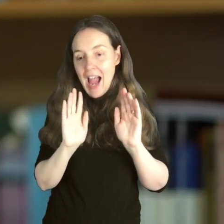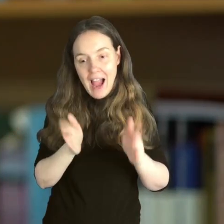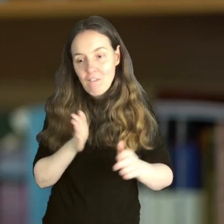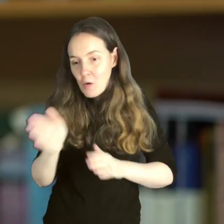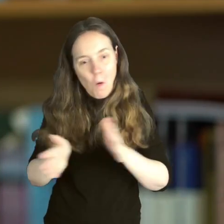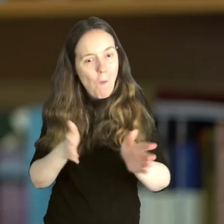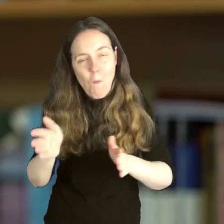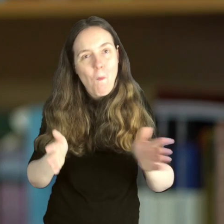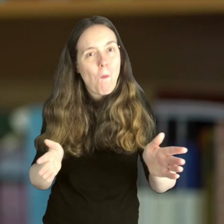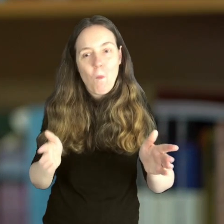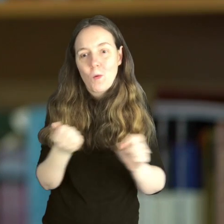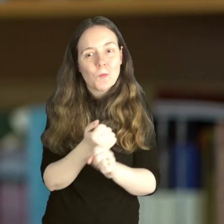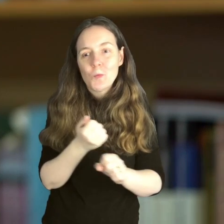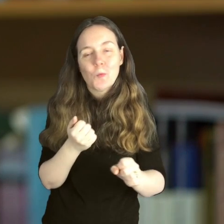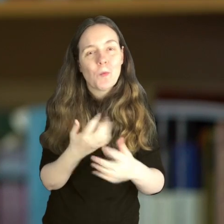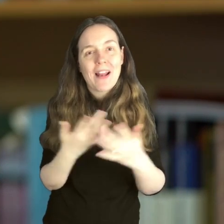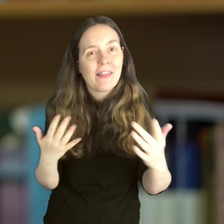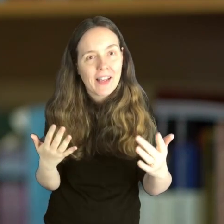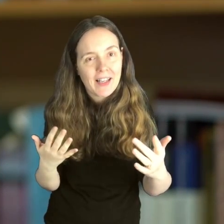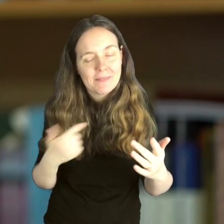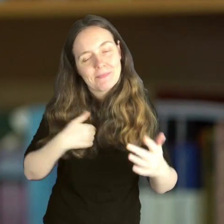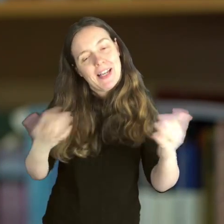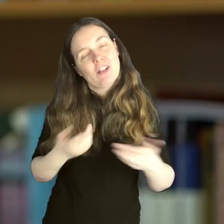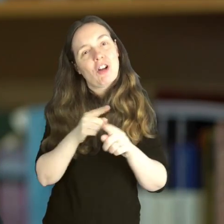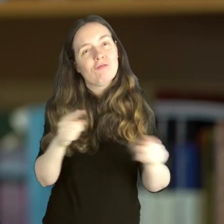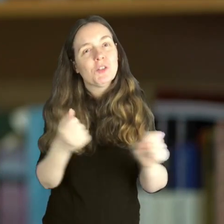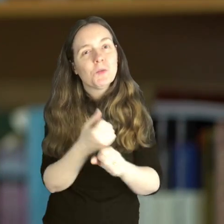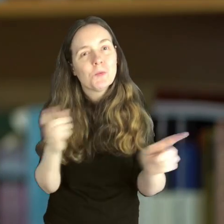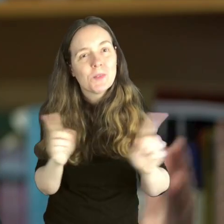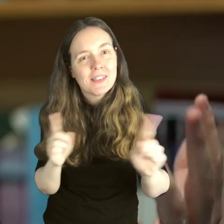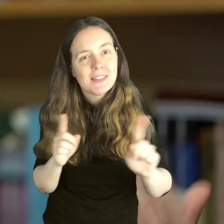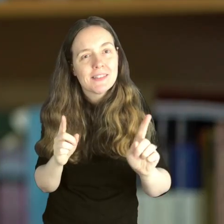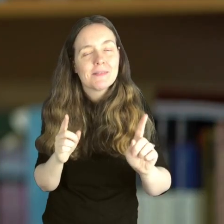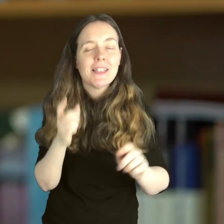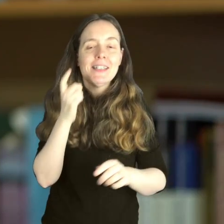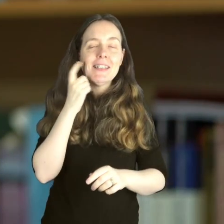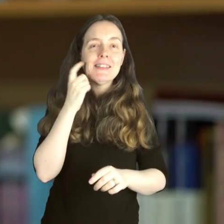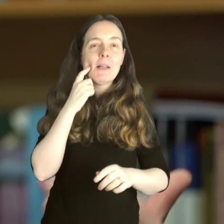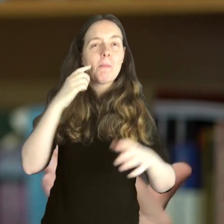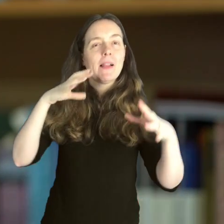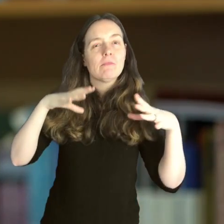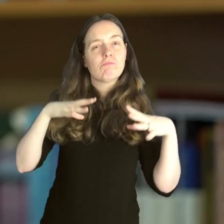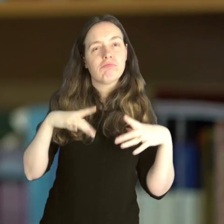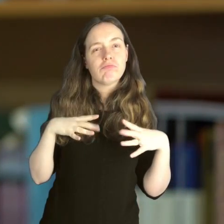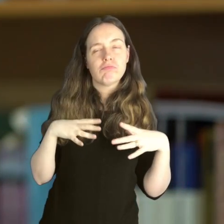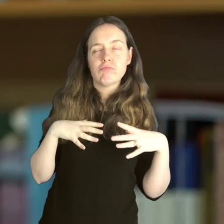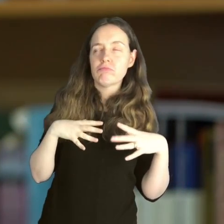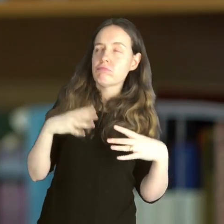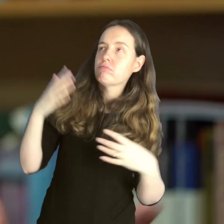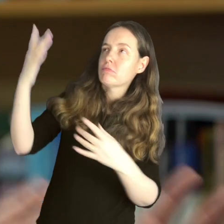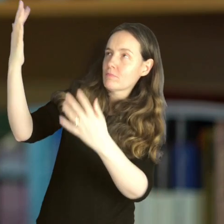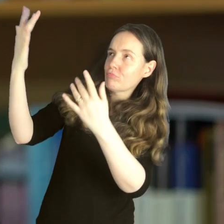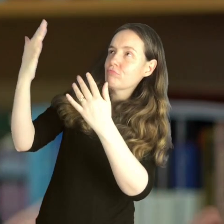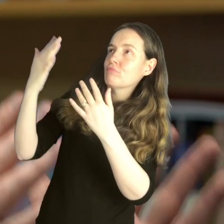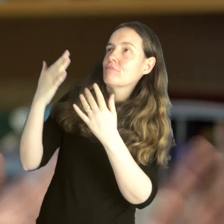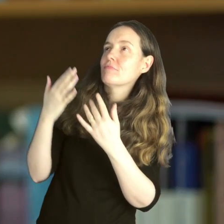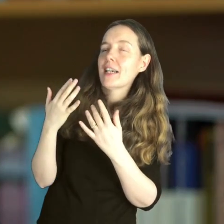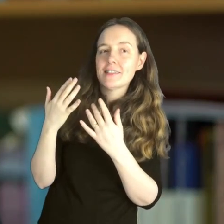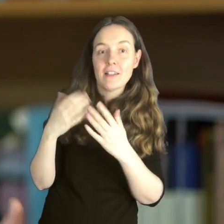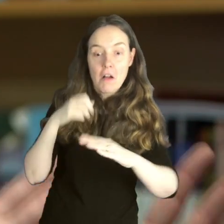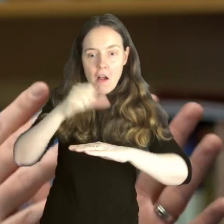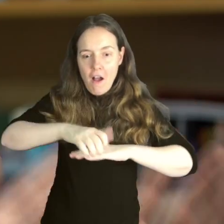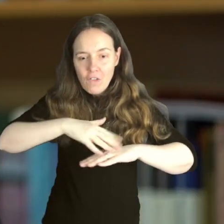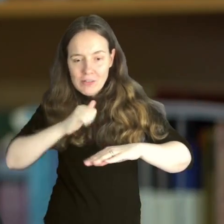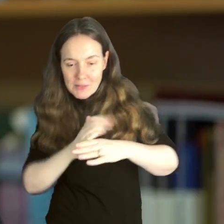to do anything. So my encouragement to you this morning is to simply rest in His presence. After the hustle and